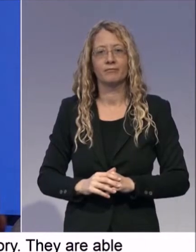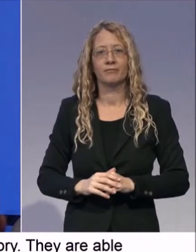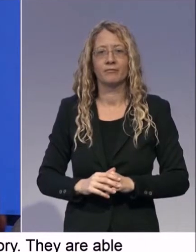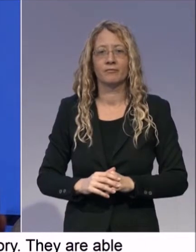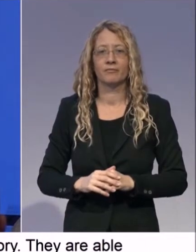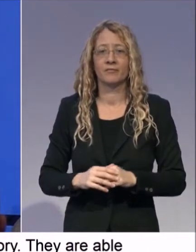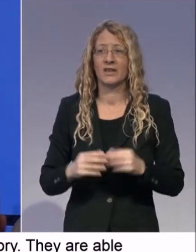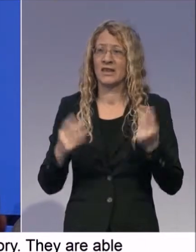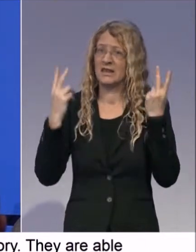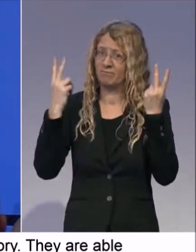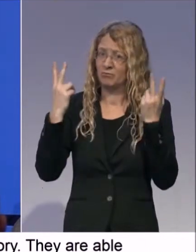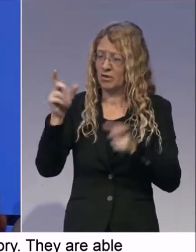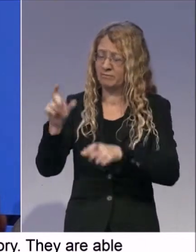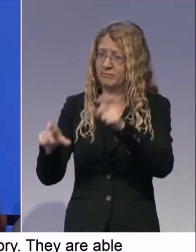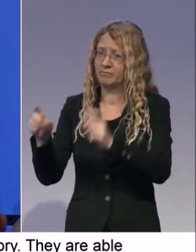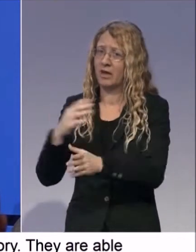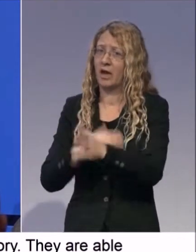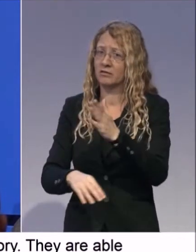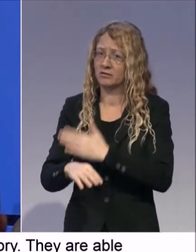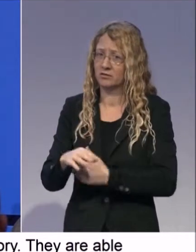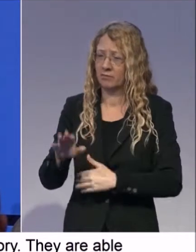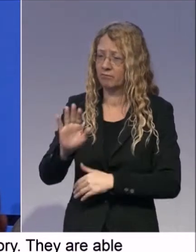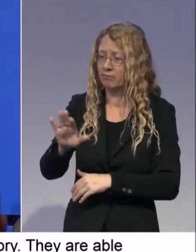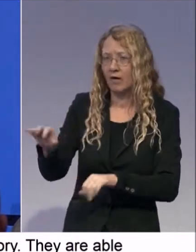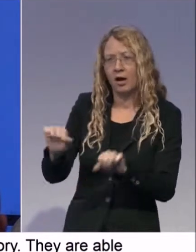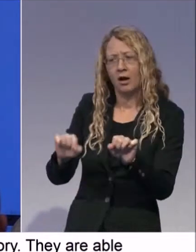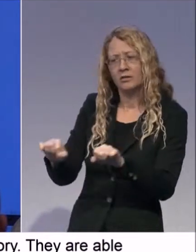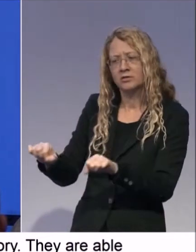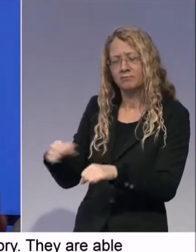people to participate, we should also